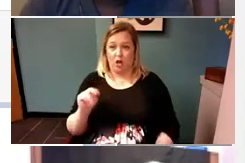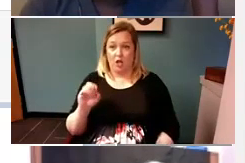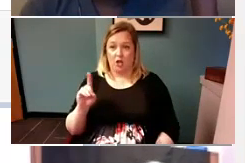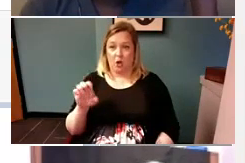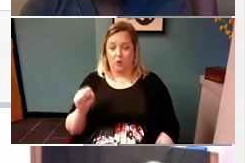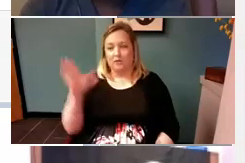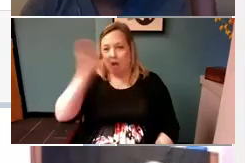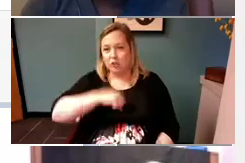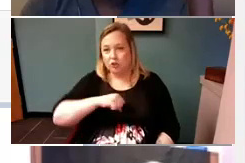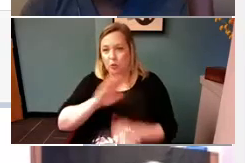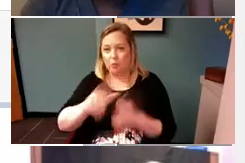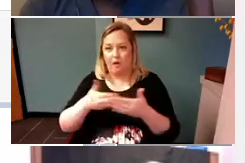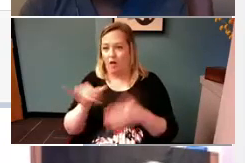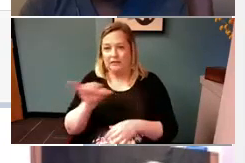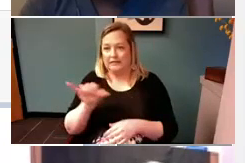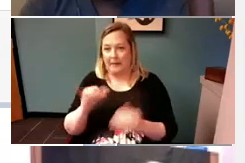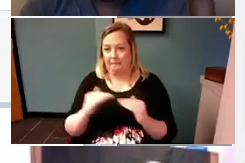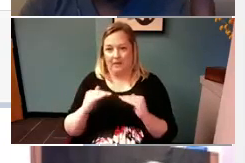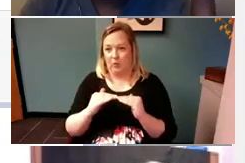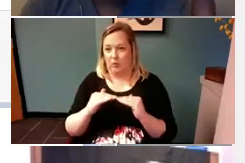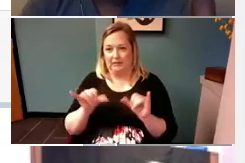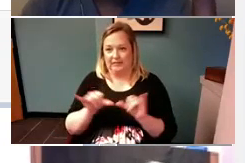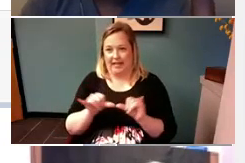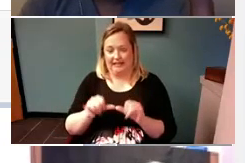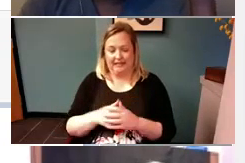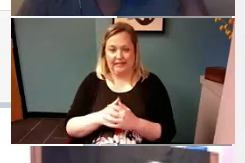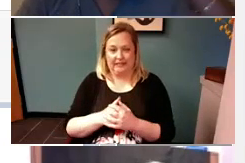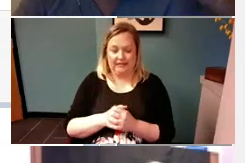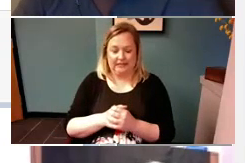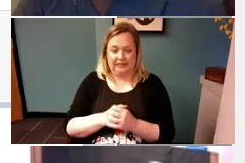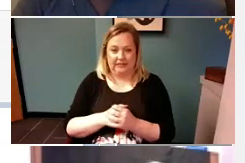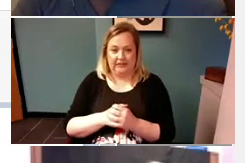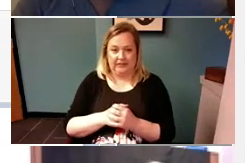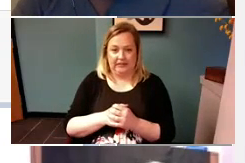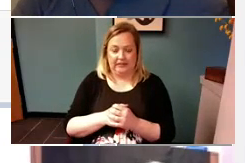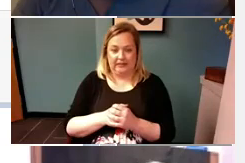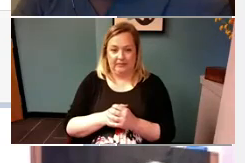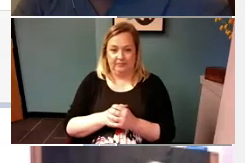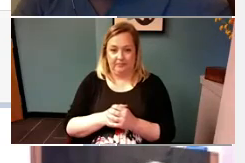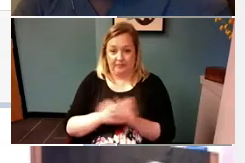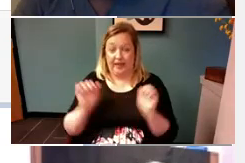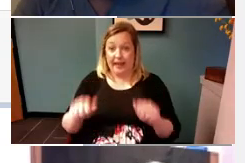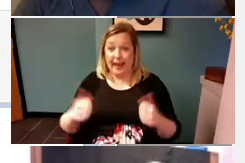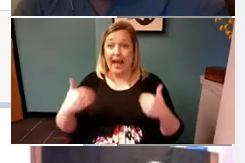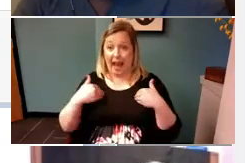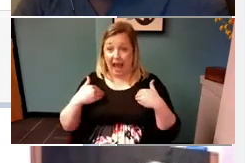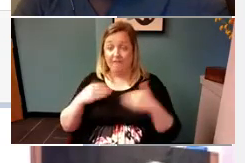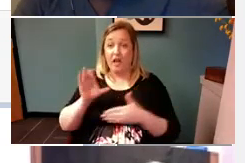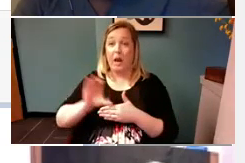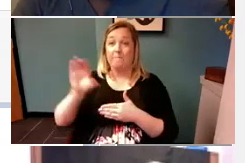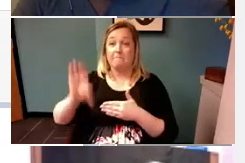nodes because I'm bad at drawing. We can have a complete graph, that is every node is connected to every other node.